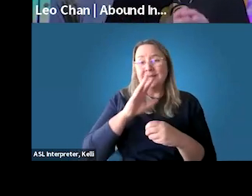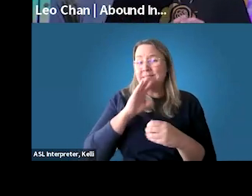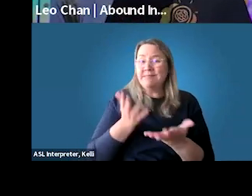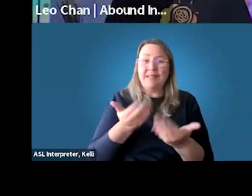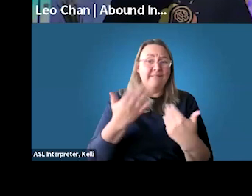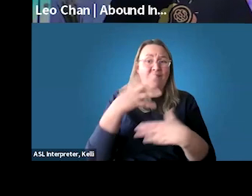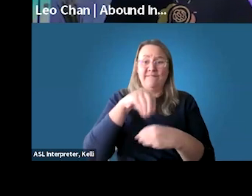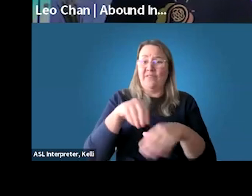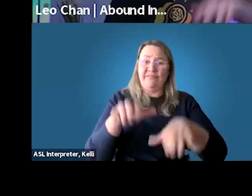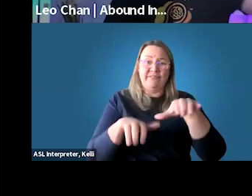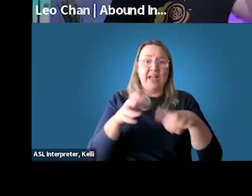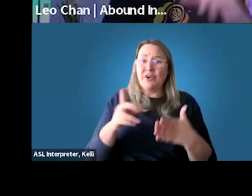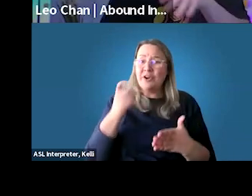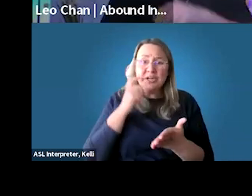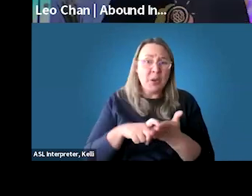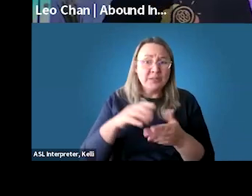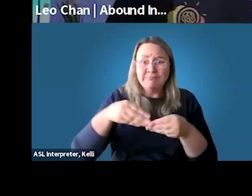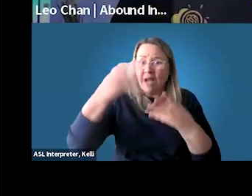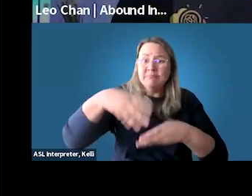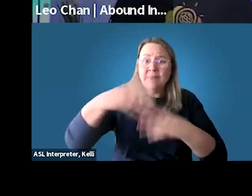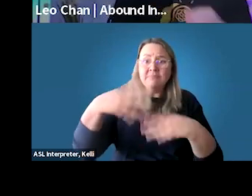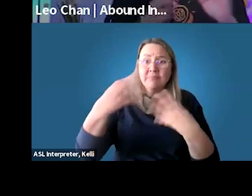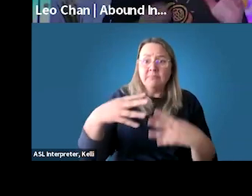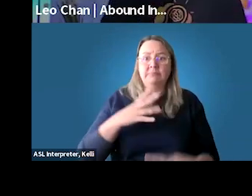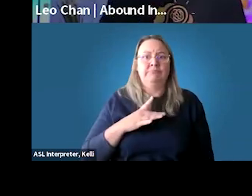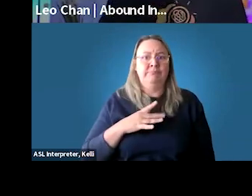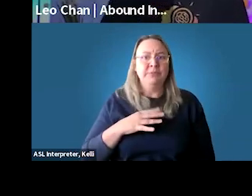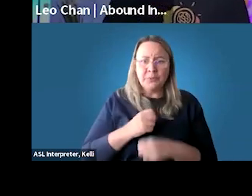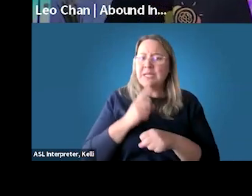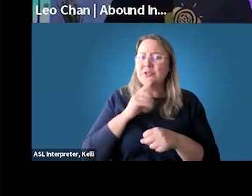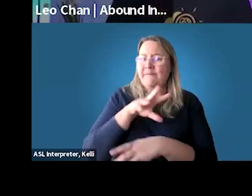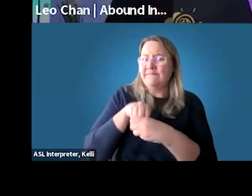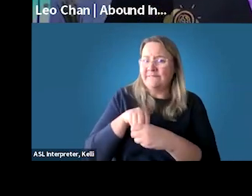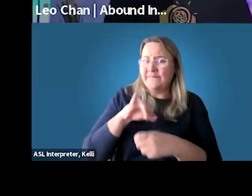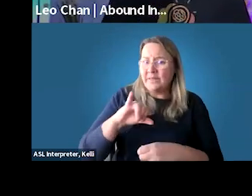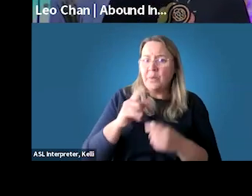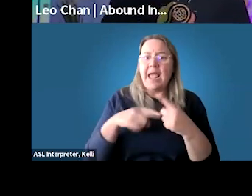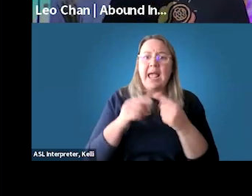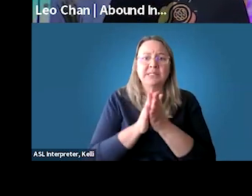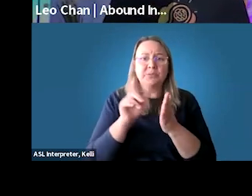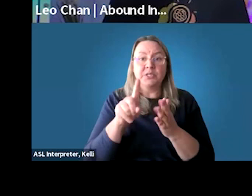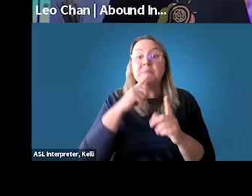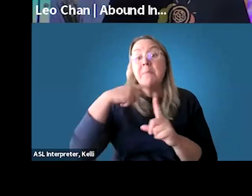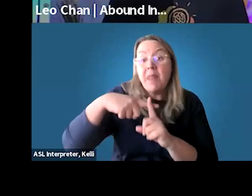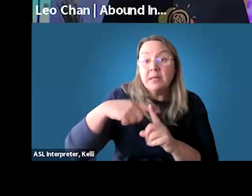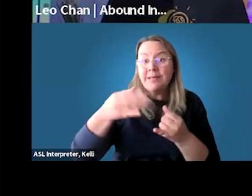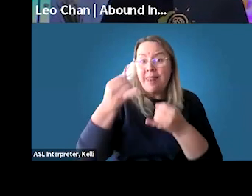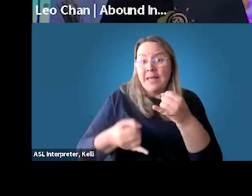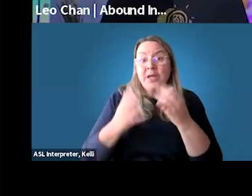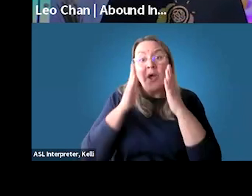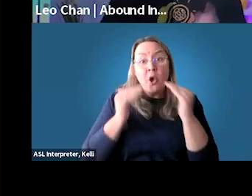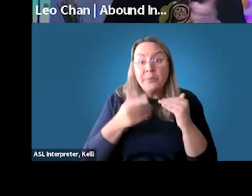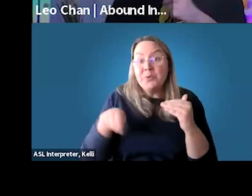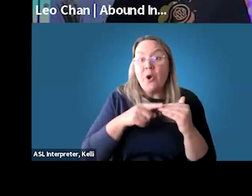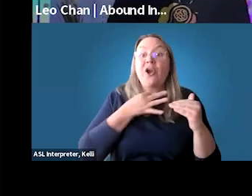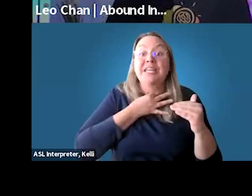I've already seen the chat fall over here. So please participate and engage as I ask you things. And finally, I hope you're coming